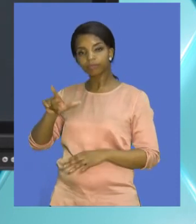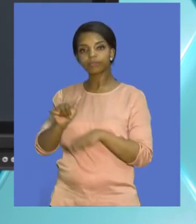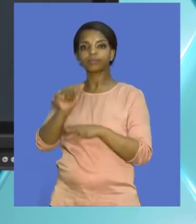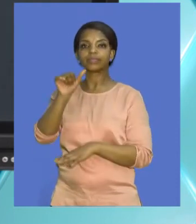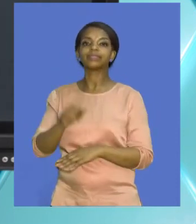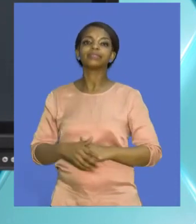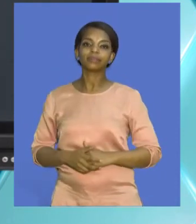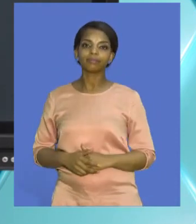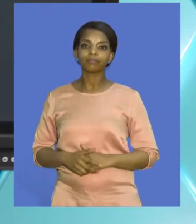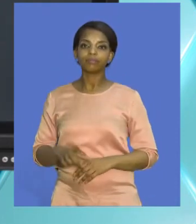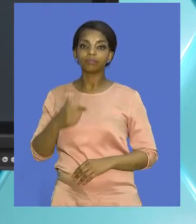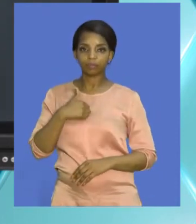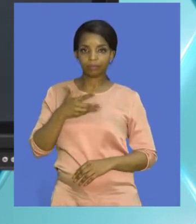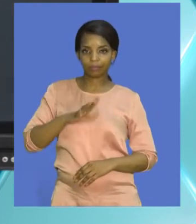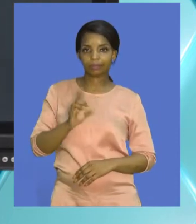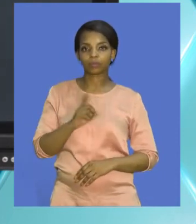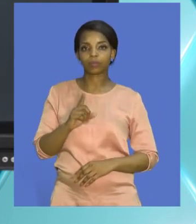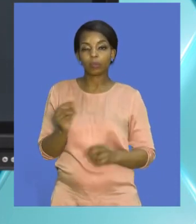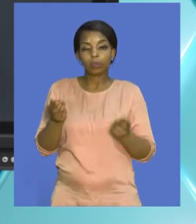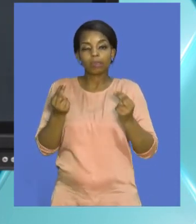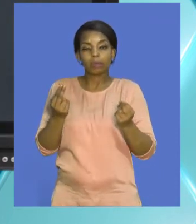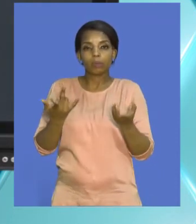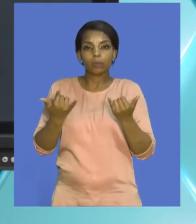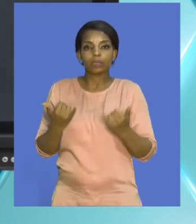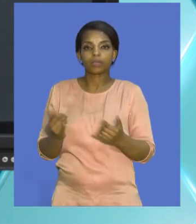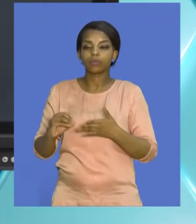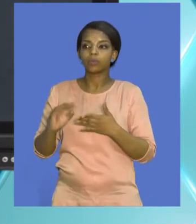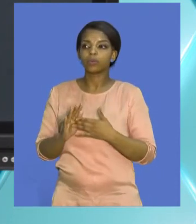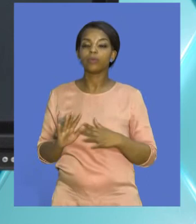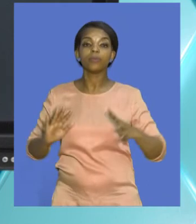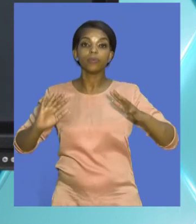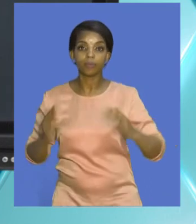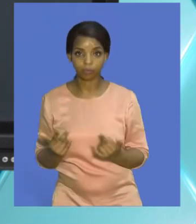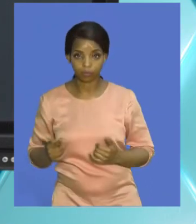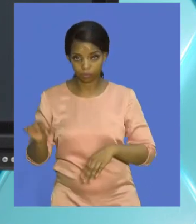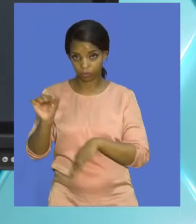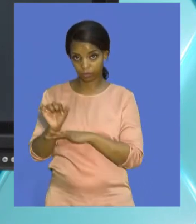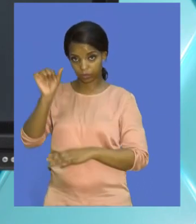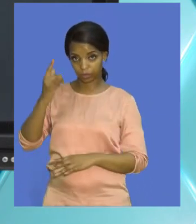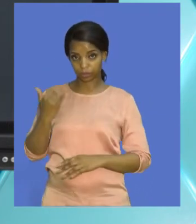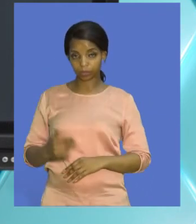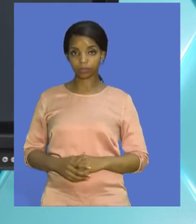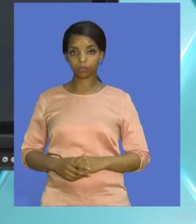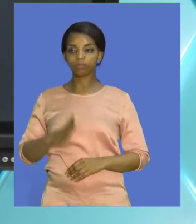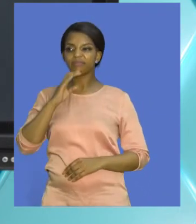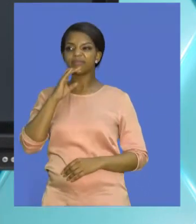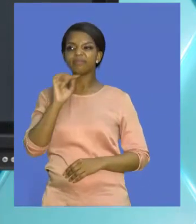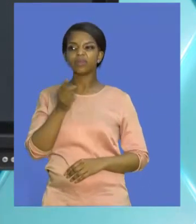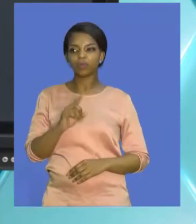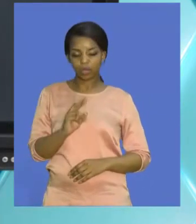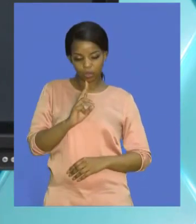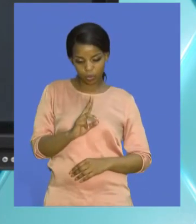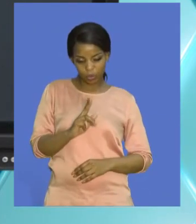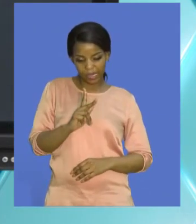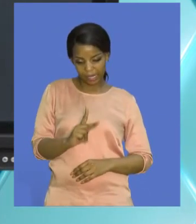want to express the new force in terms of 16, right? This is going to be 2K Q1